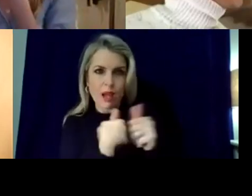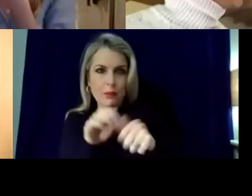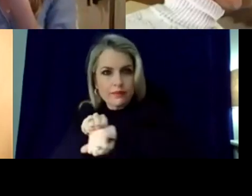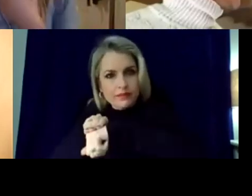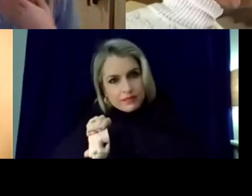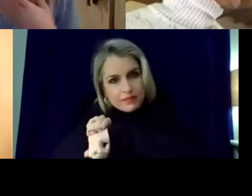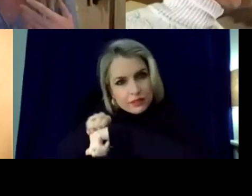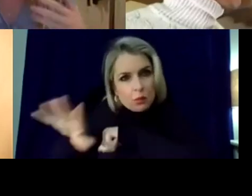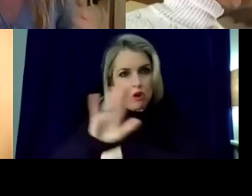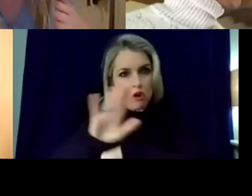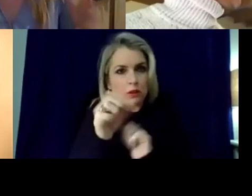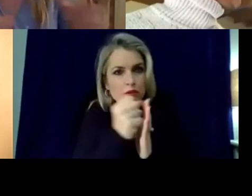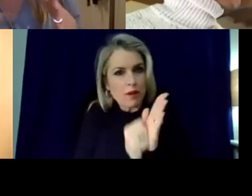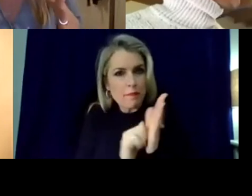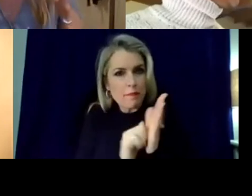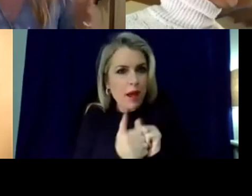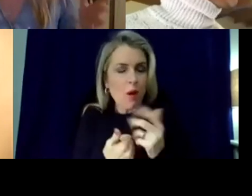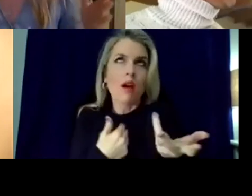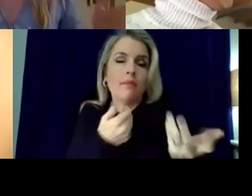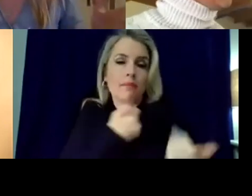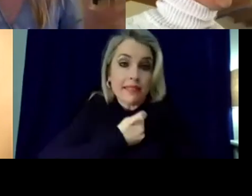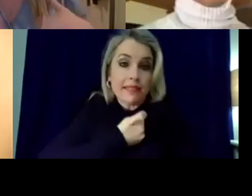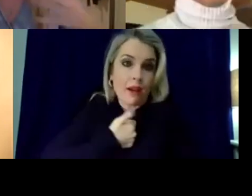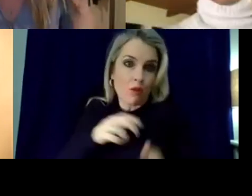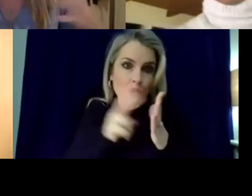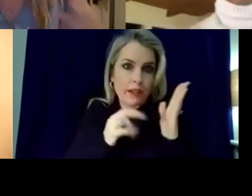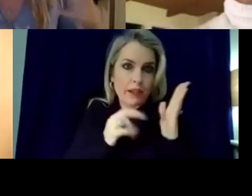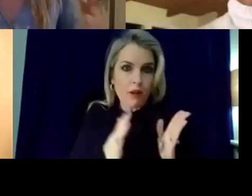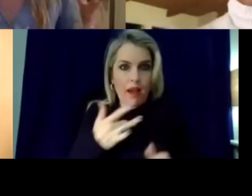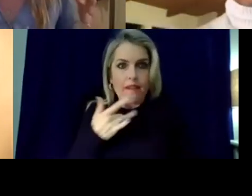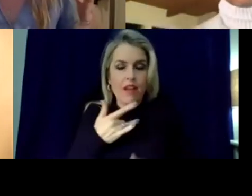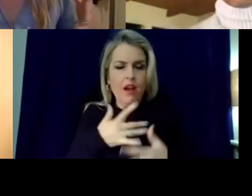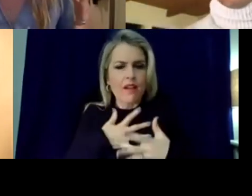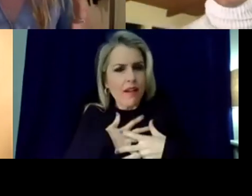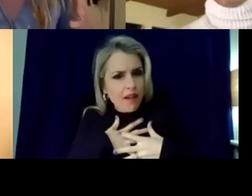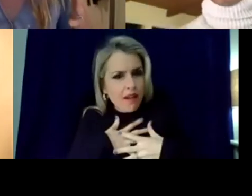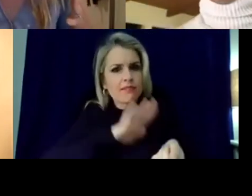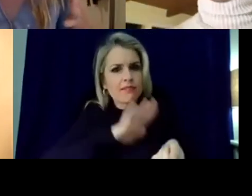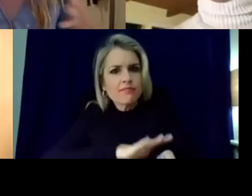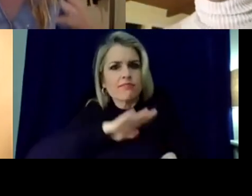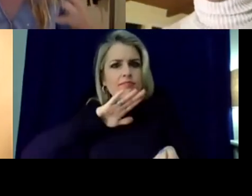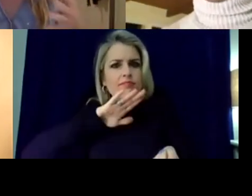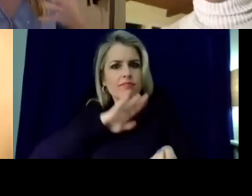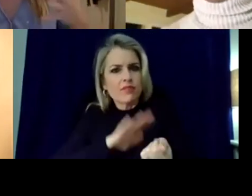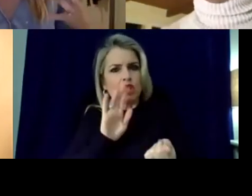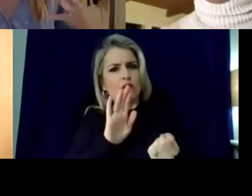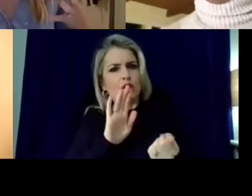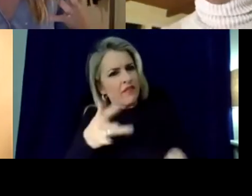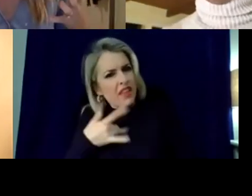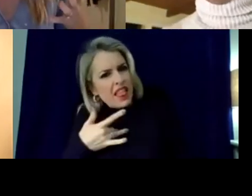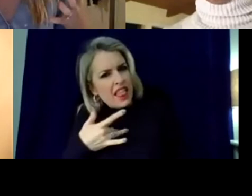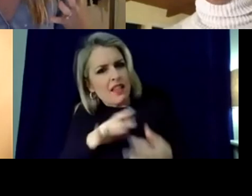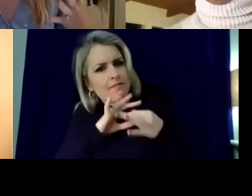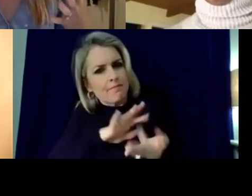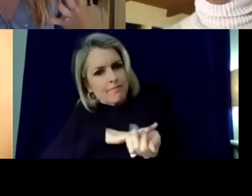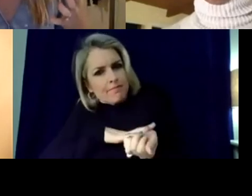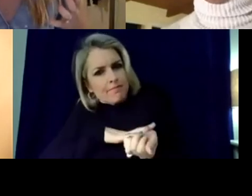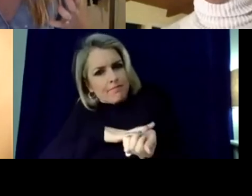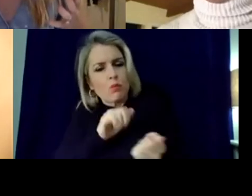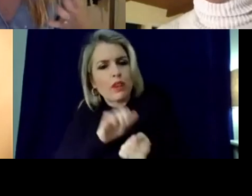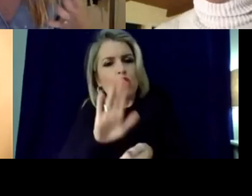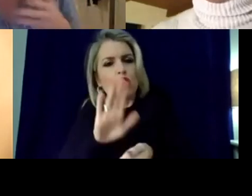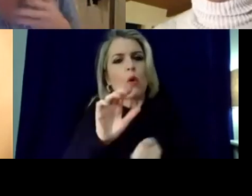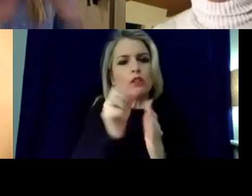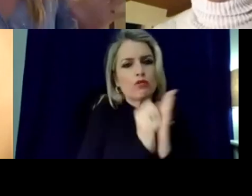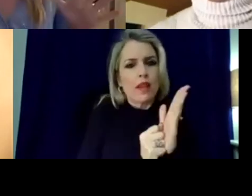And especially, I mean, I personally, as a reader, I felt the cadence of the script was potentially informed